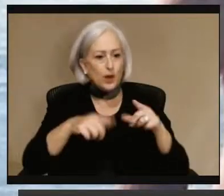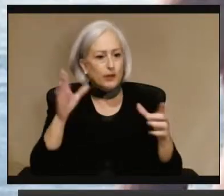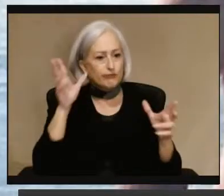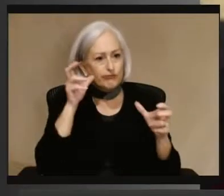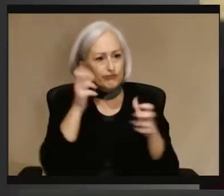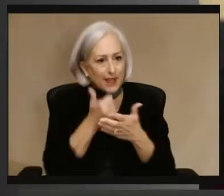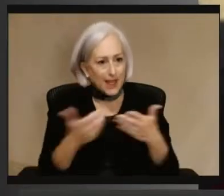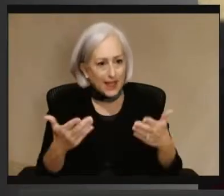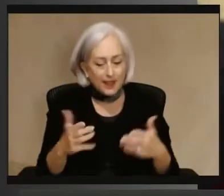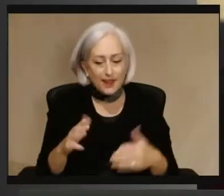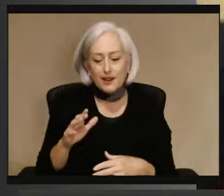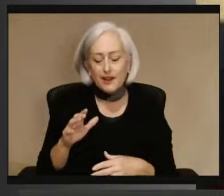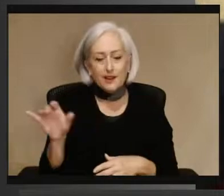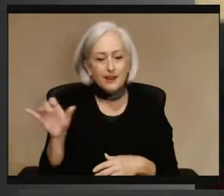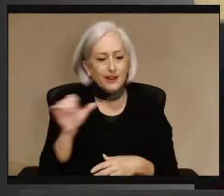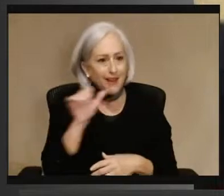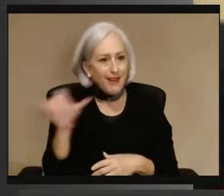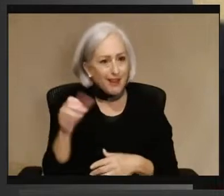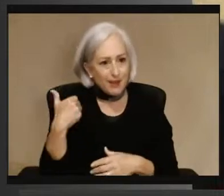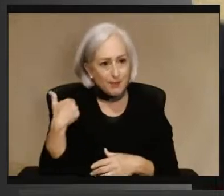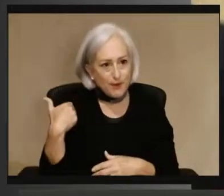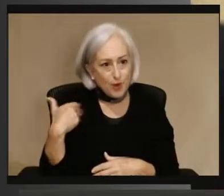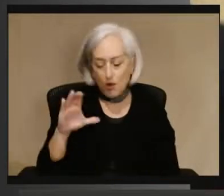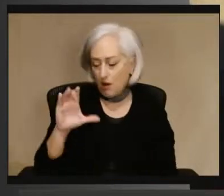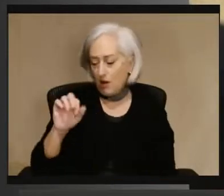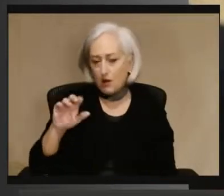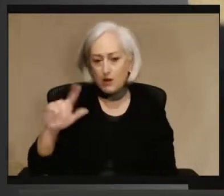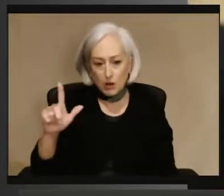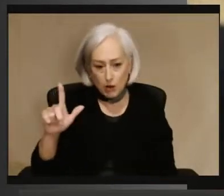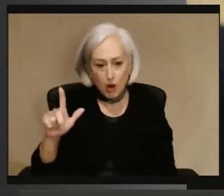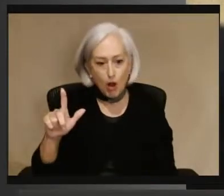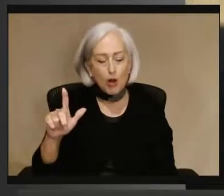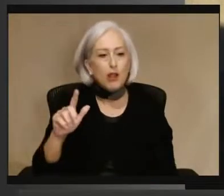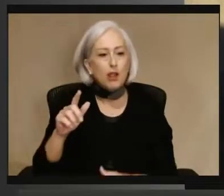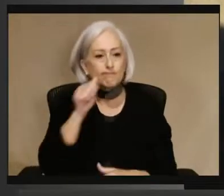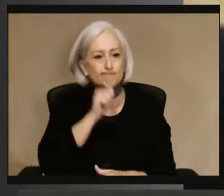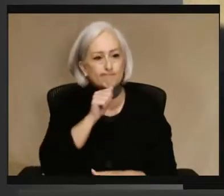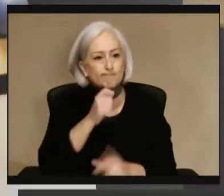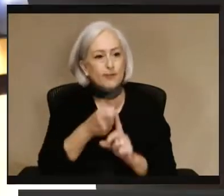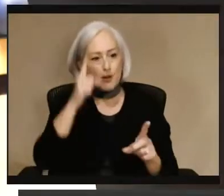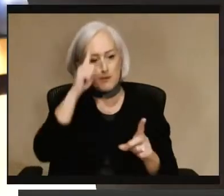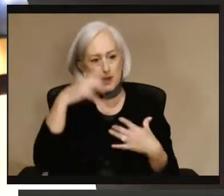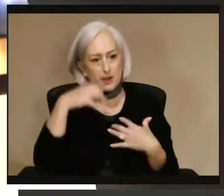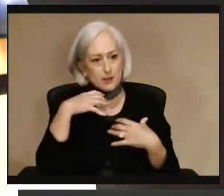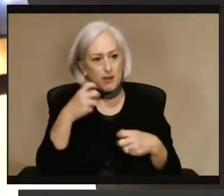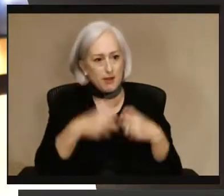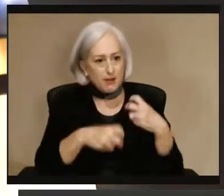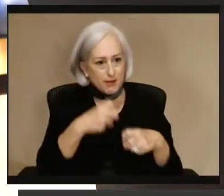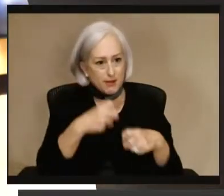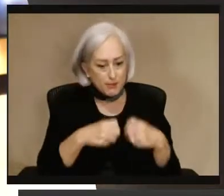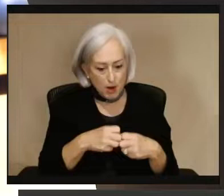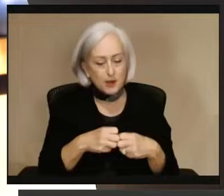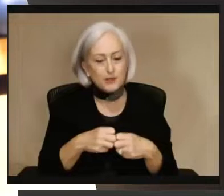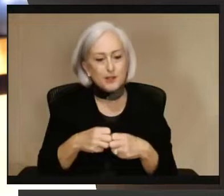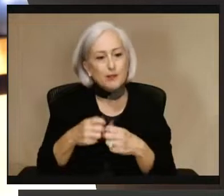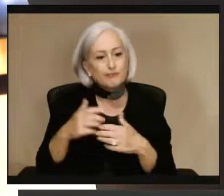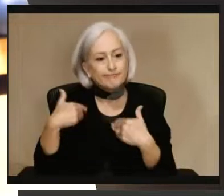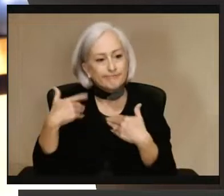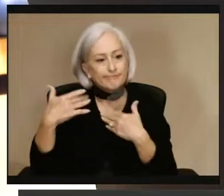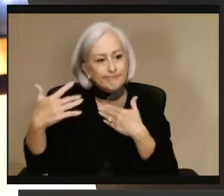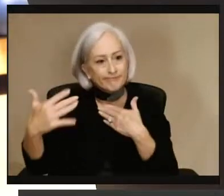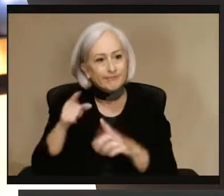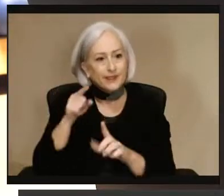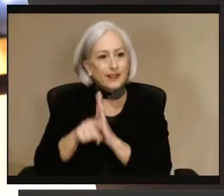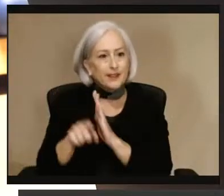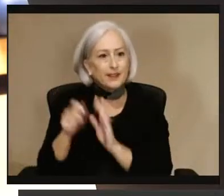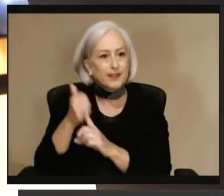people suffering from mental illness, turned to suicide as the answer. It is the second largest cause of death for children ages 10